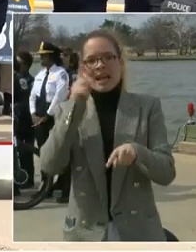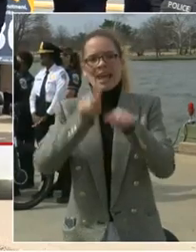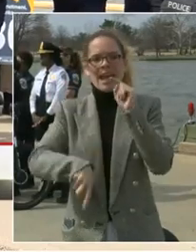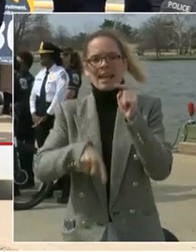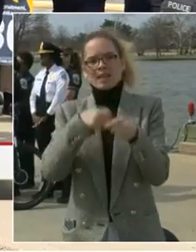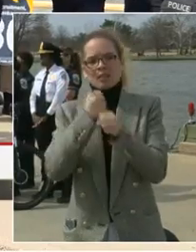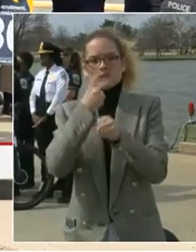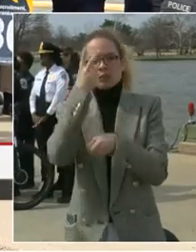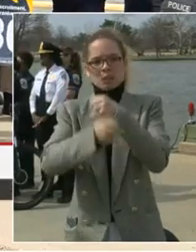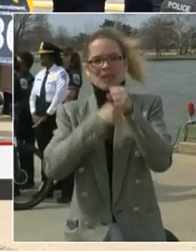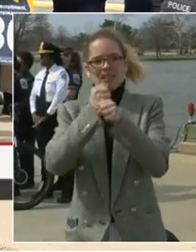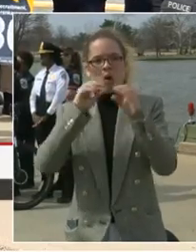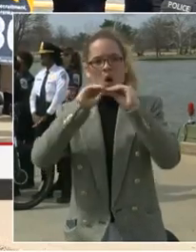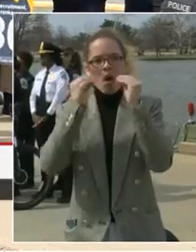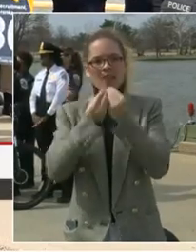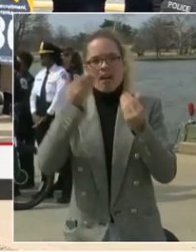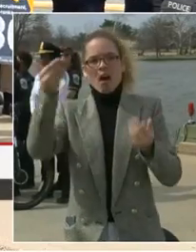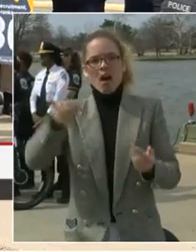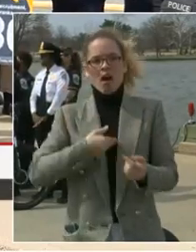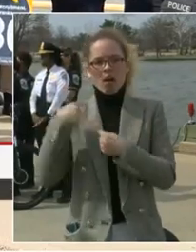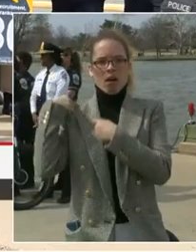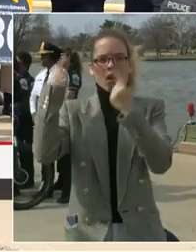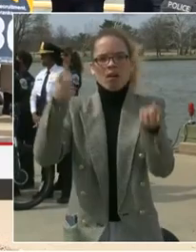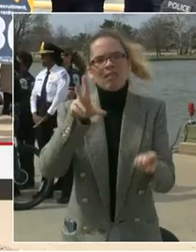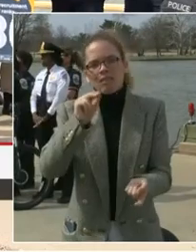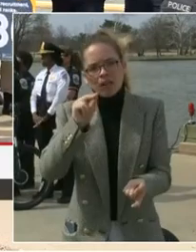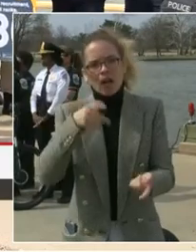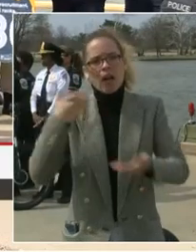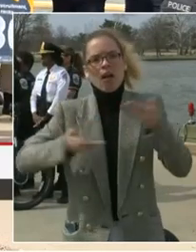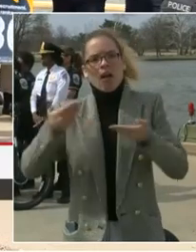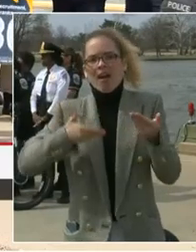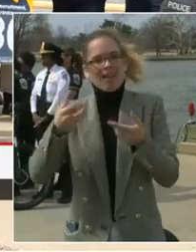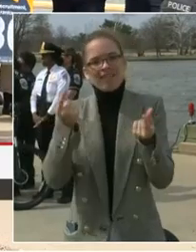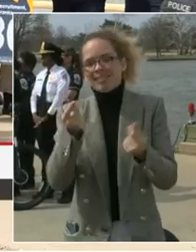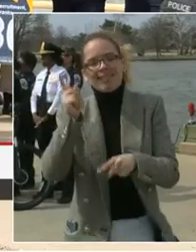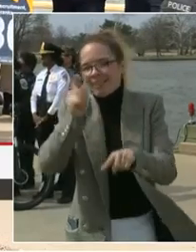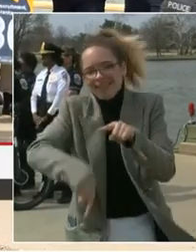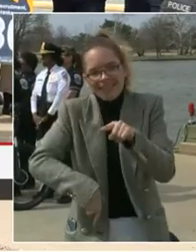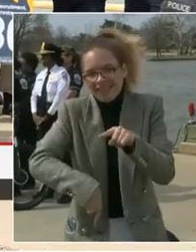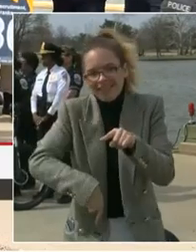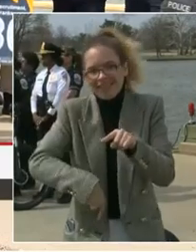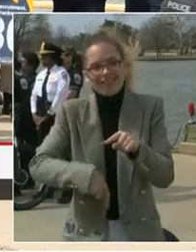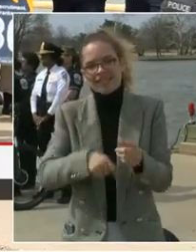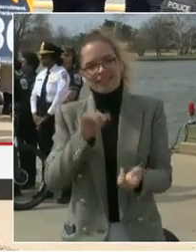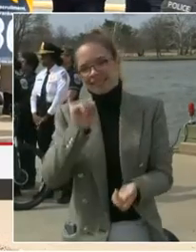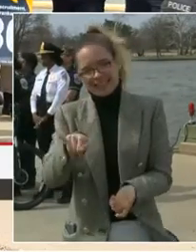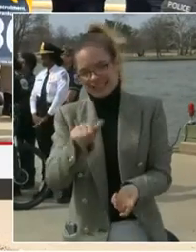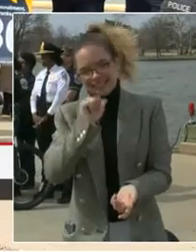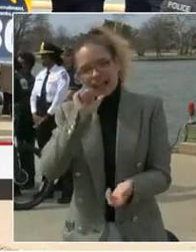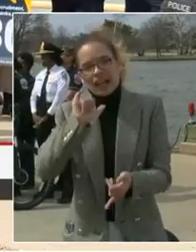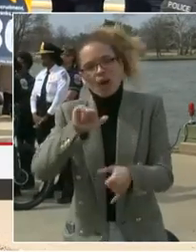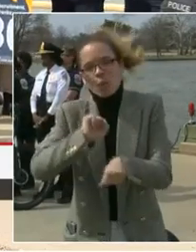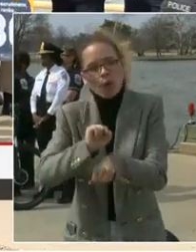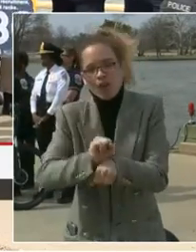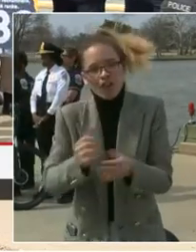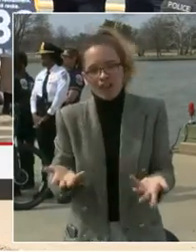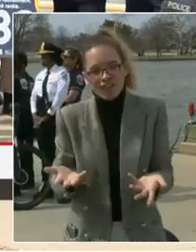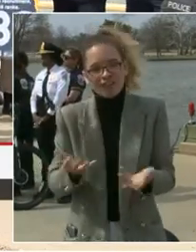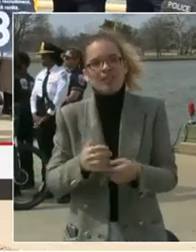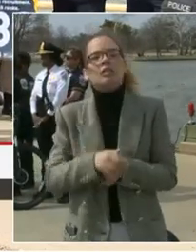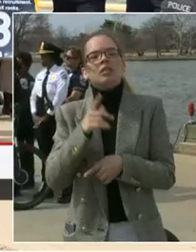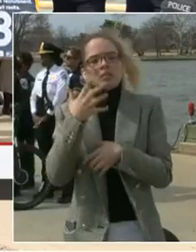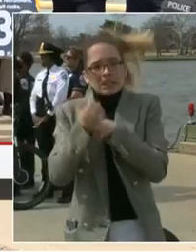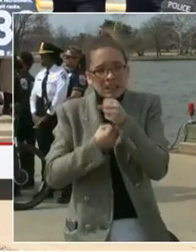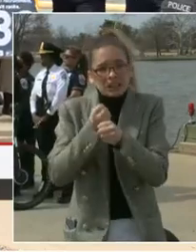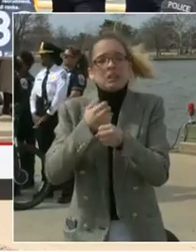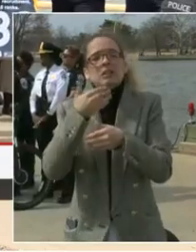not hiring in one fell swoop. We experience we have a lot of personnel at